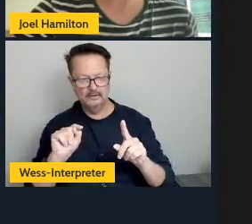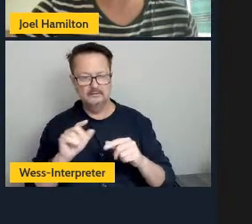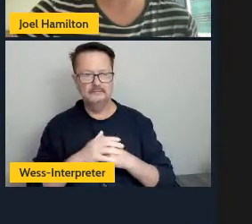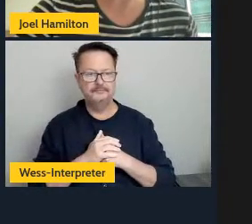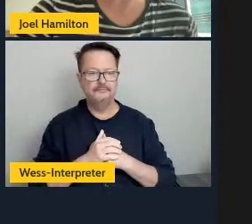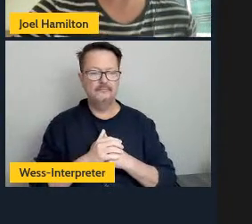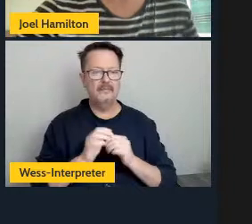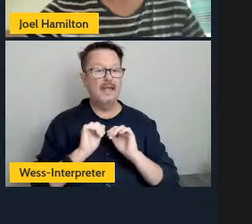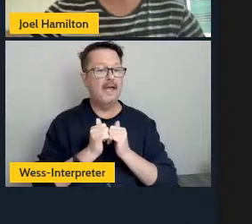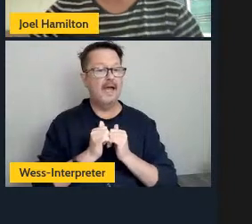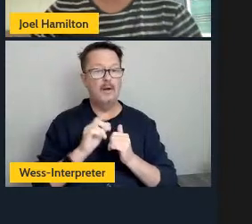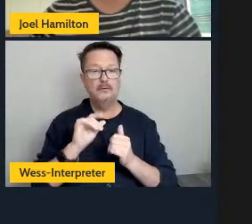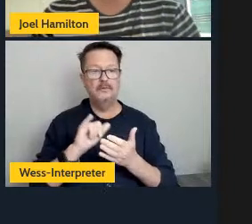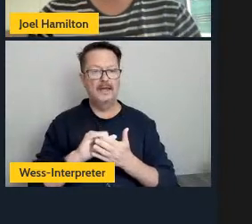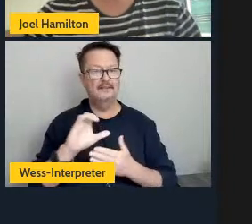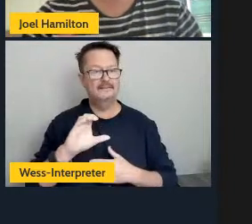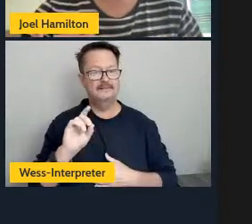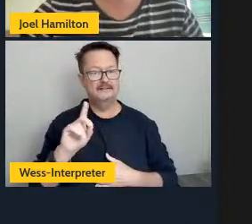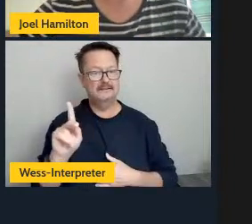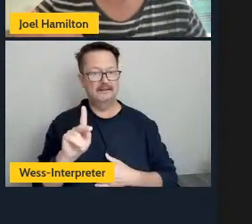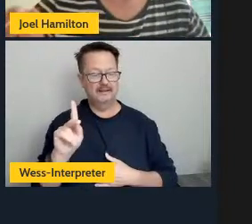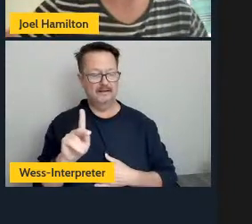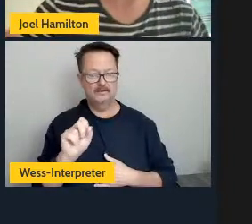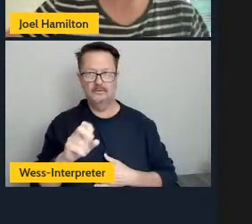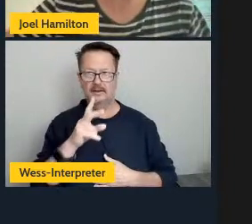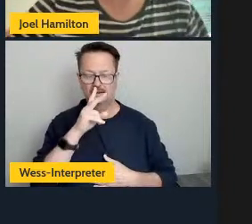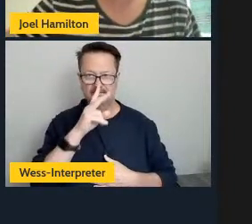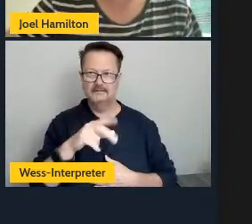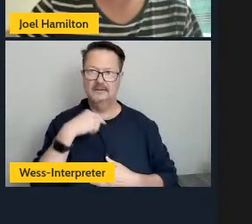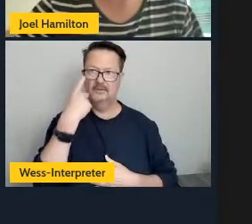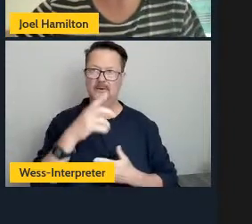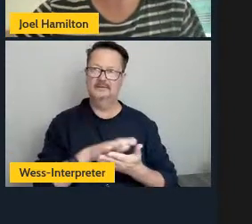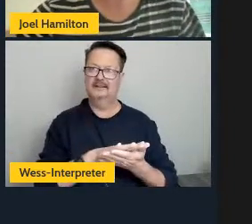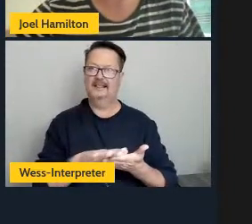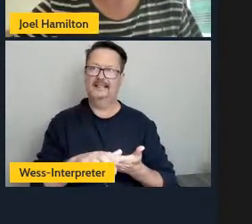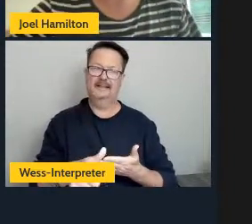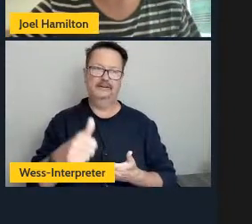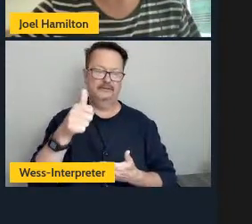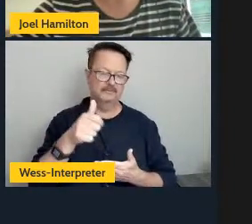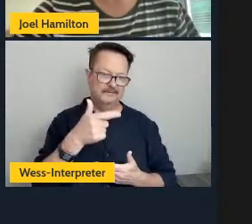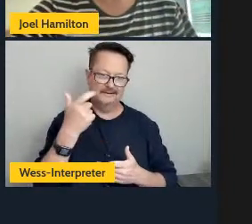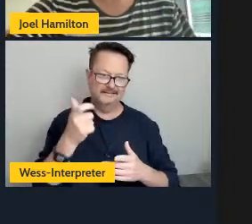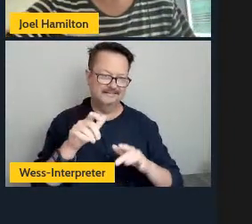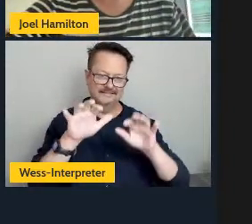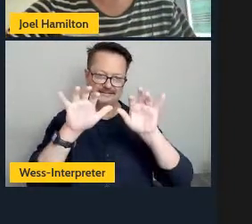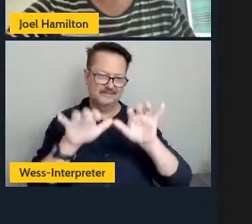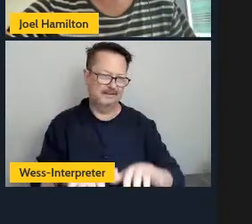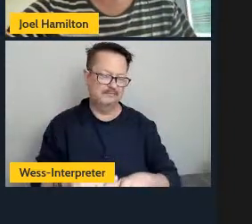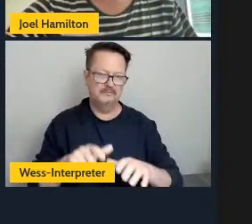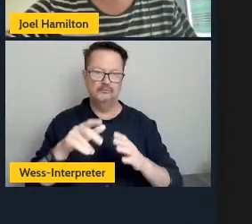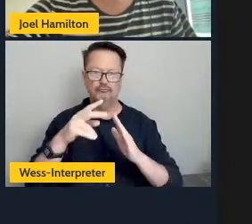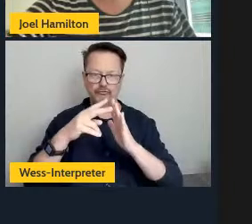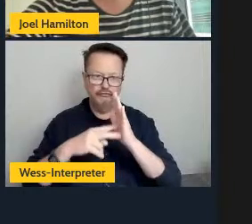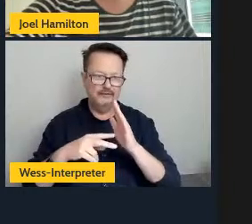So how would we do this in CDK? As you can see, it looks a lot cleaner because it's just in TypeScript, so obviously it's extremely readable.